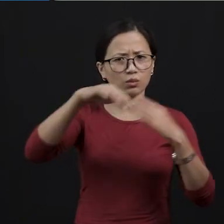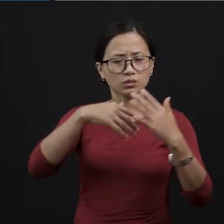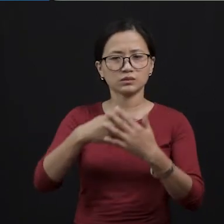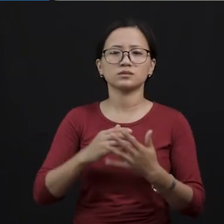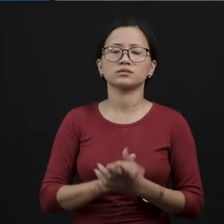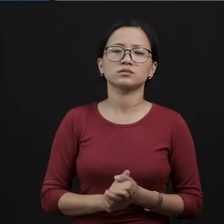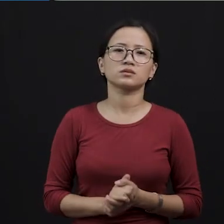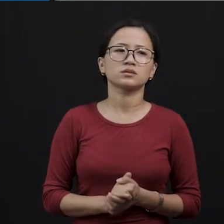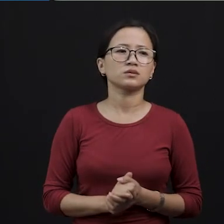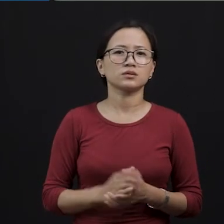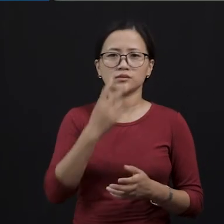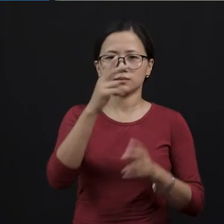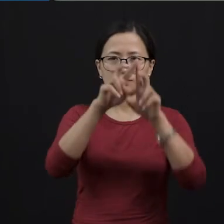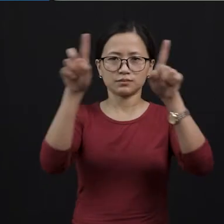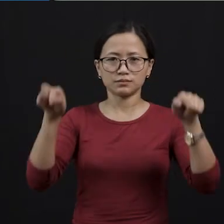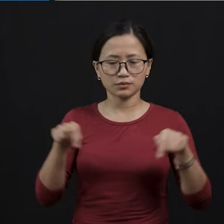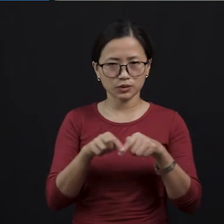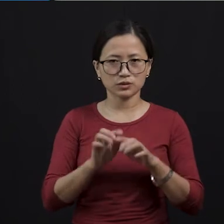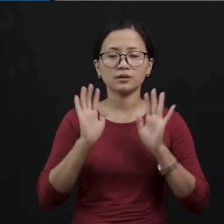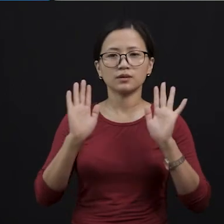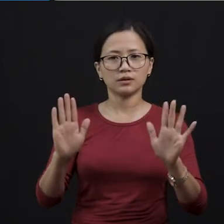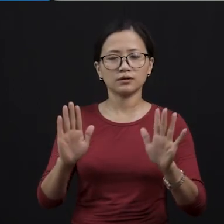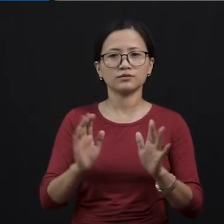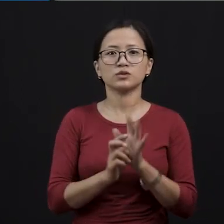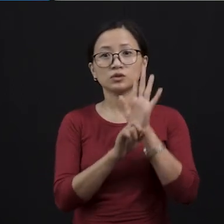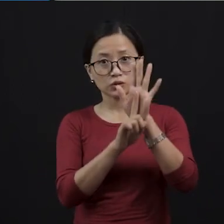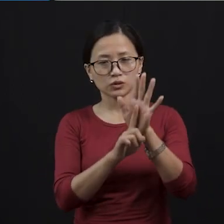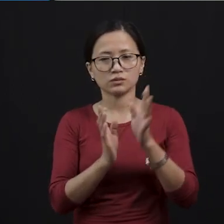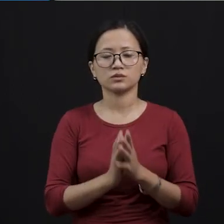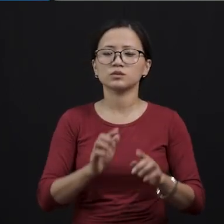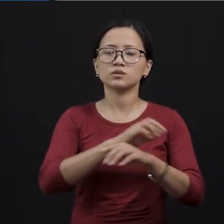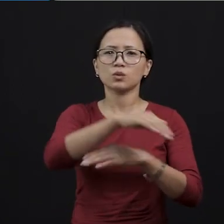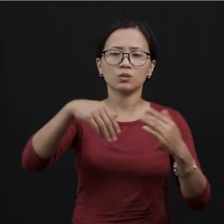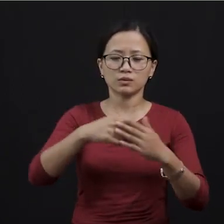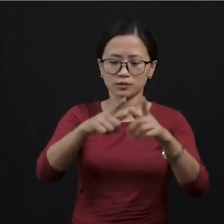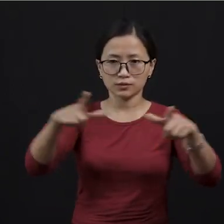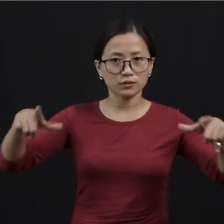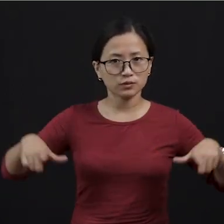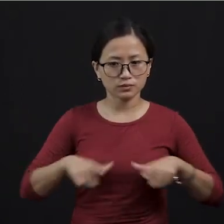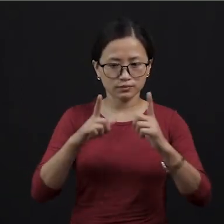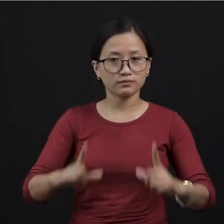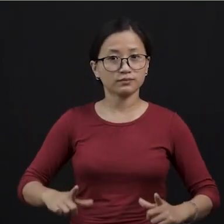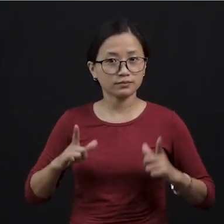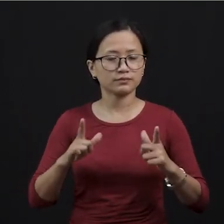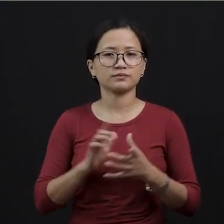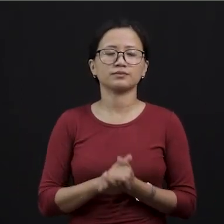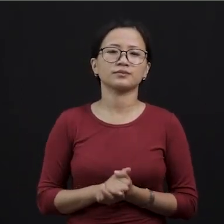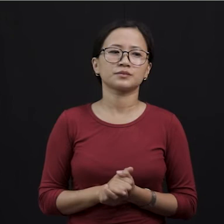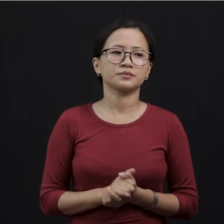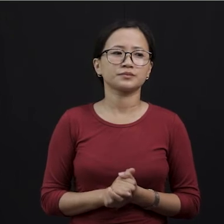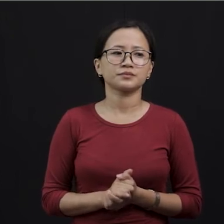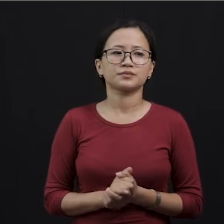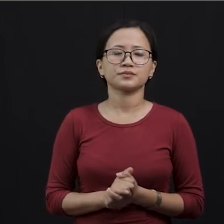grassland, mountain, coastal region, desert, they are known as terrestrial habitat. Then we have